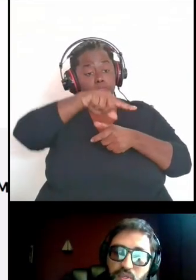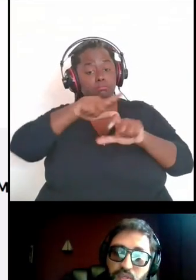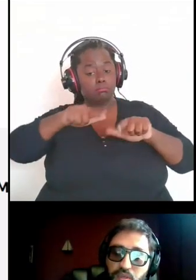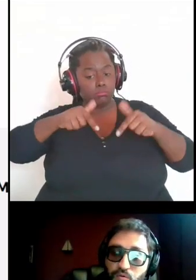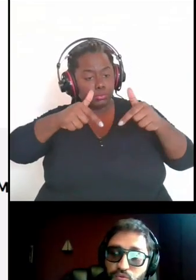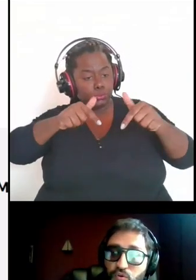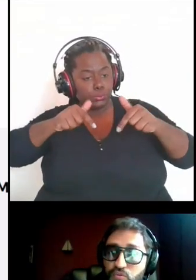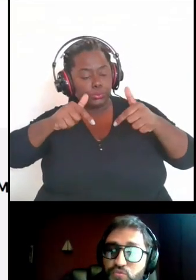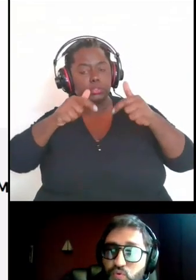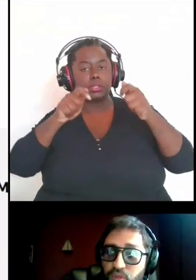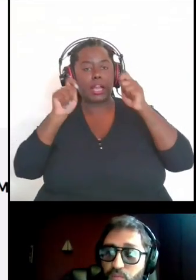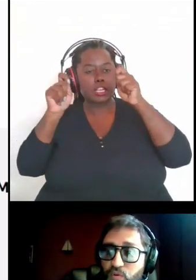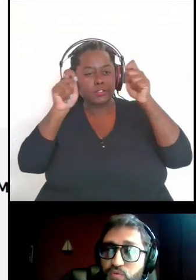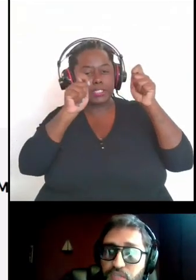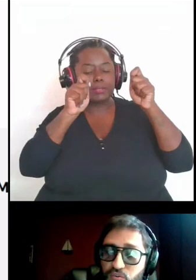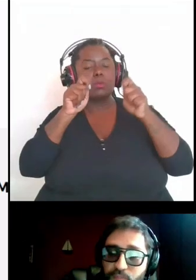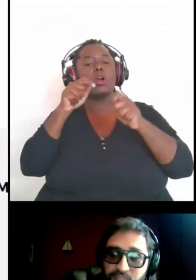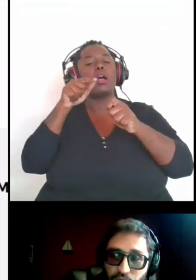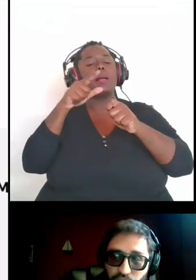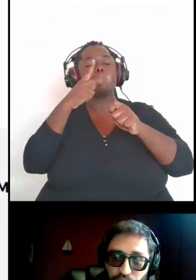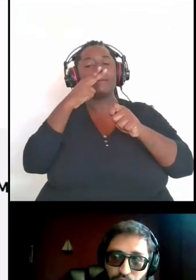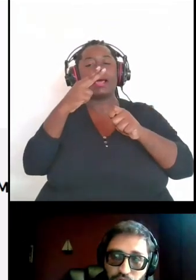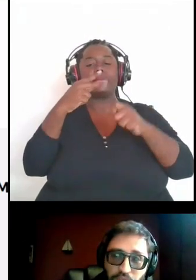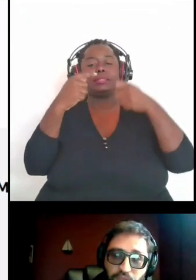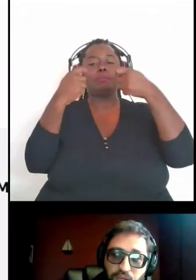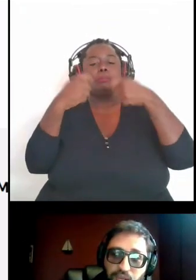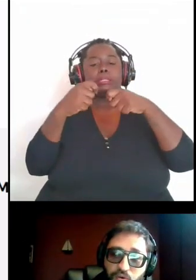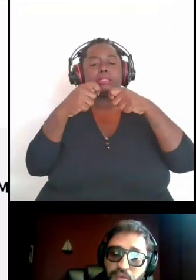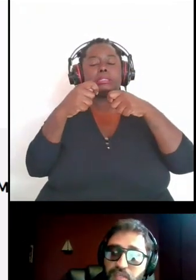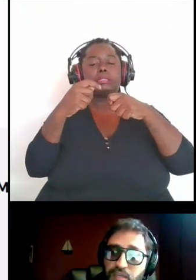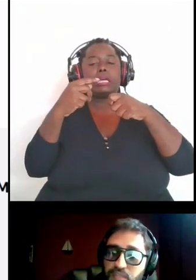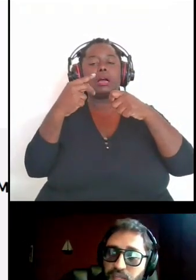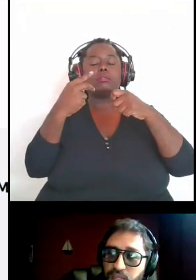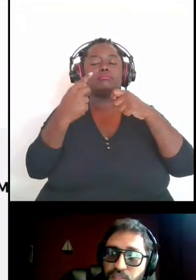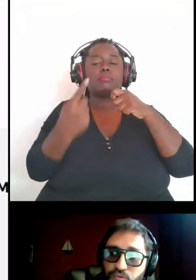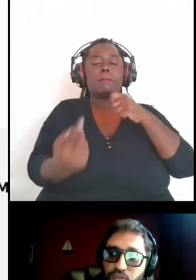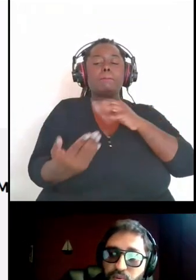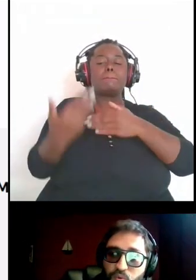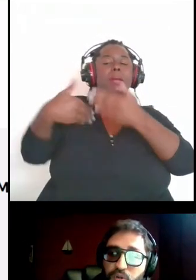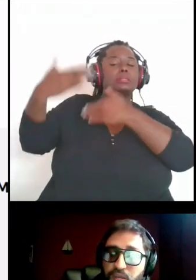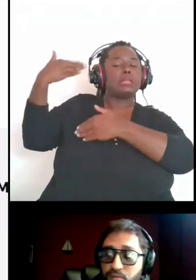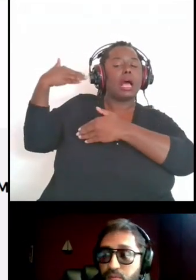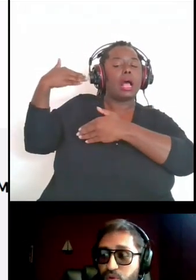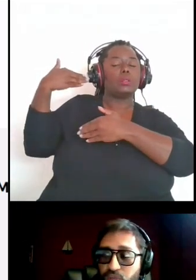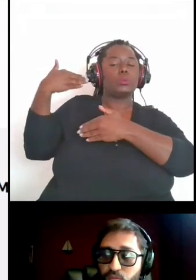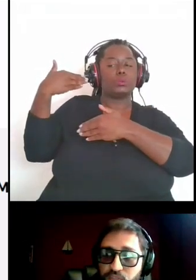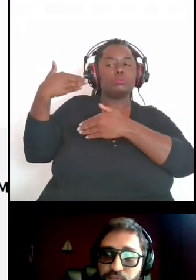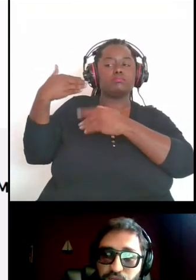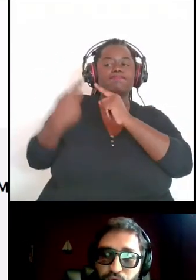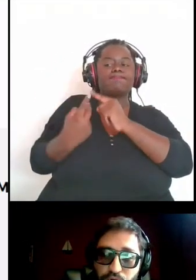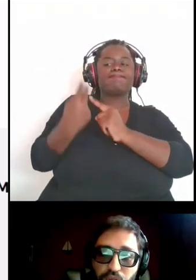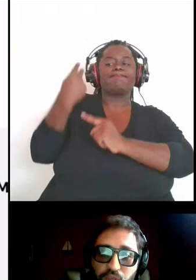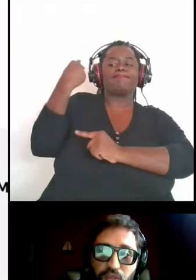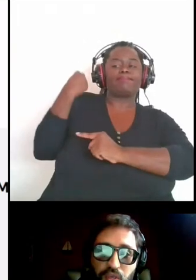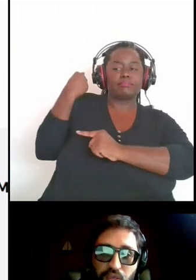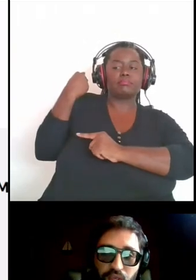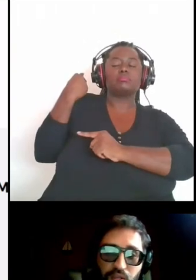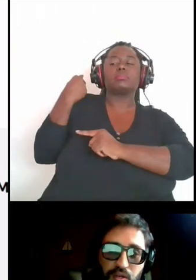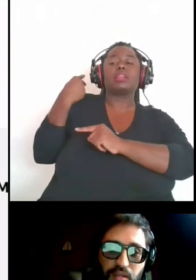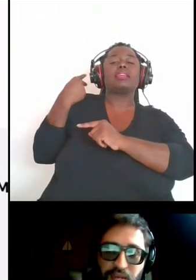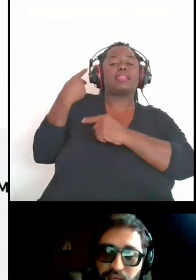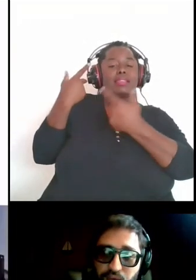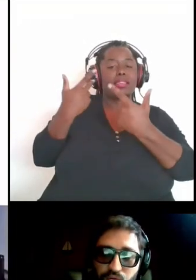those examples of activism usually feel the need of looking into the past and